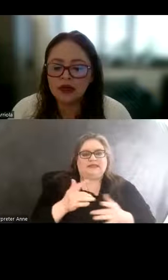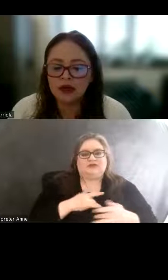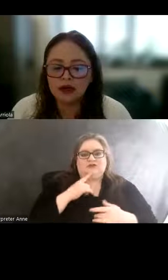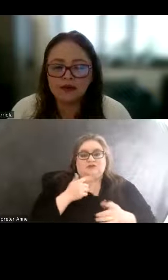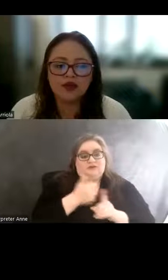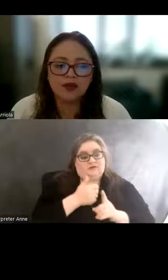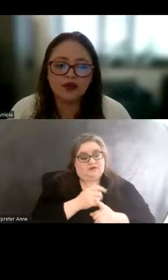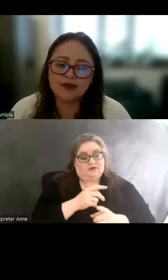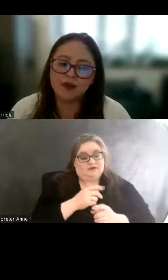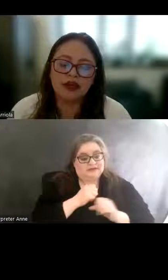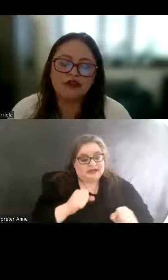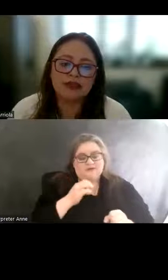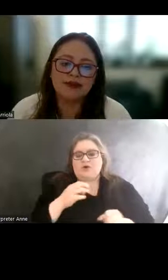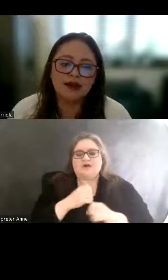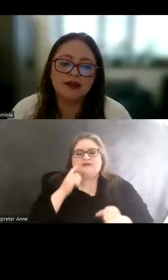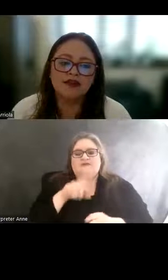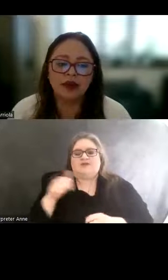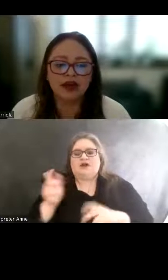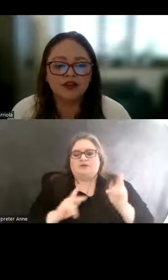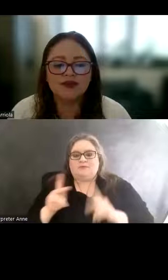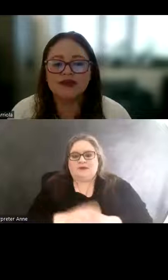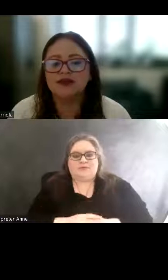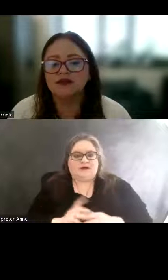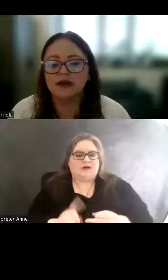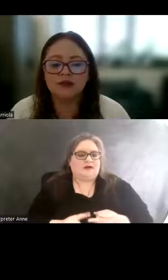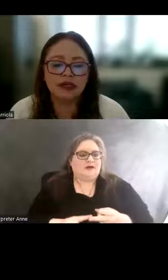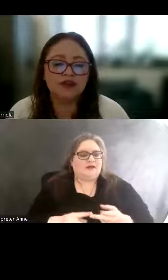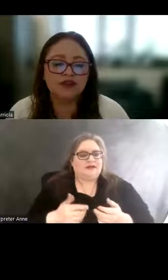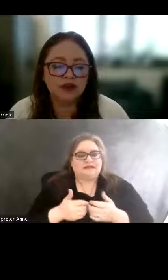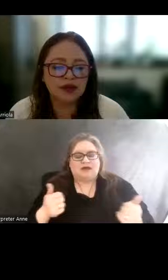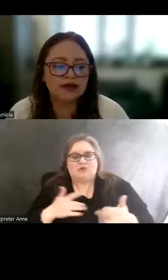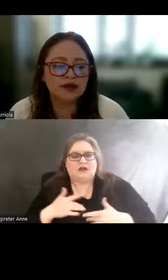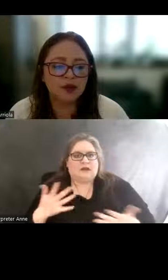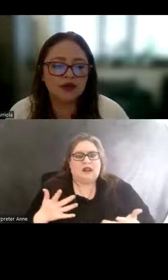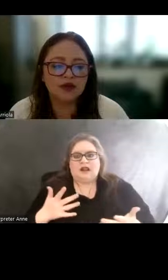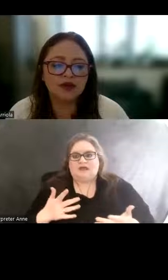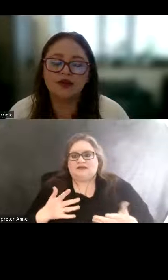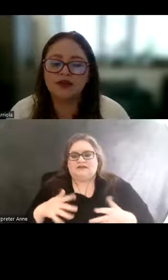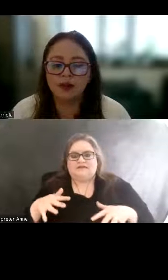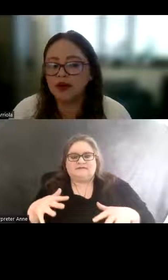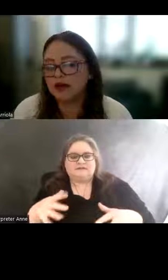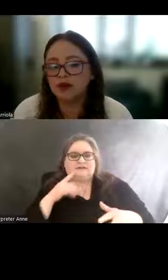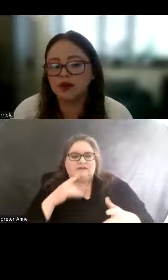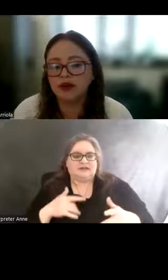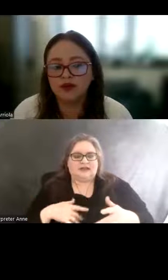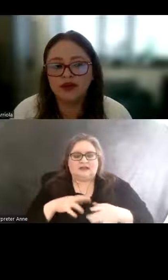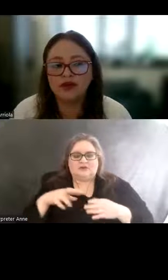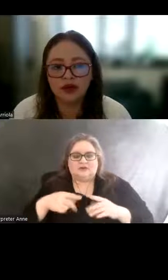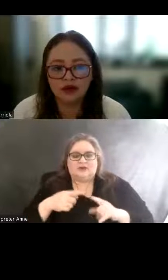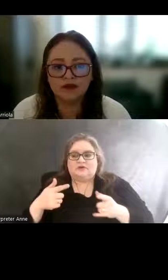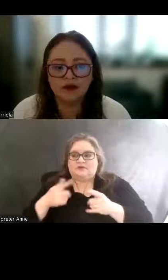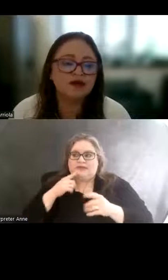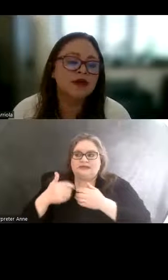others. Some of that separation anxiety, so anxiousness and being distressed, can come as a result of separating from their loved